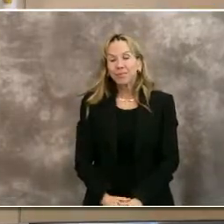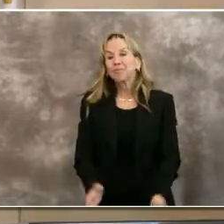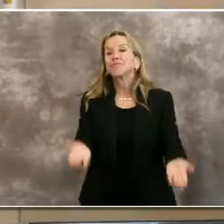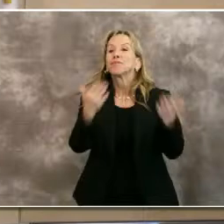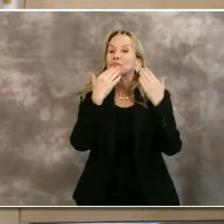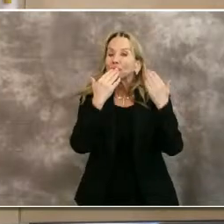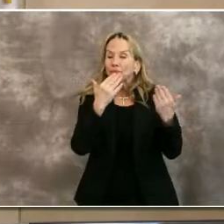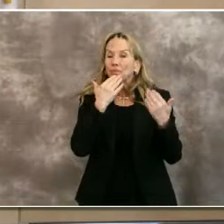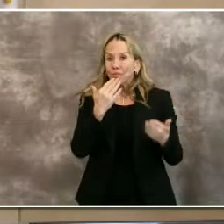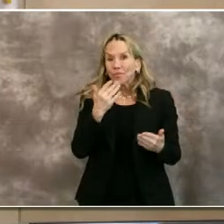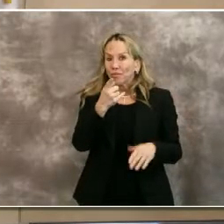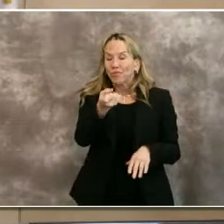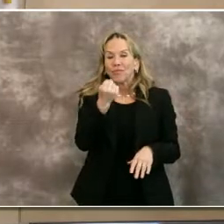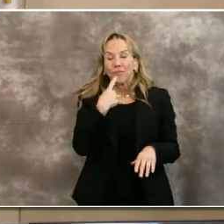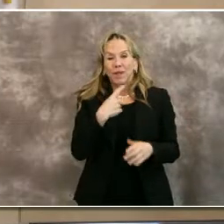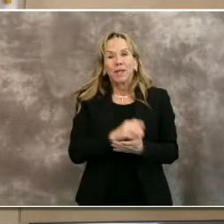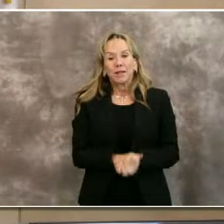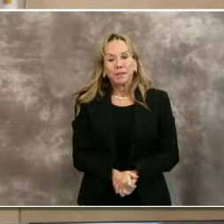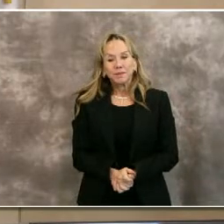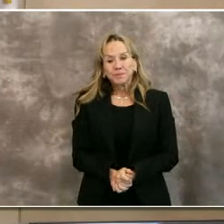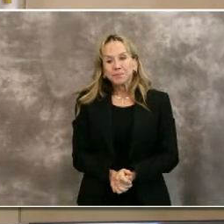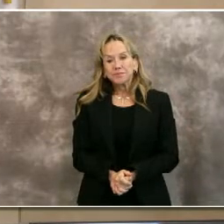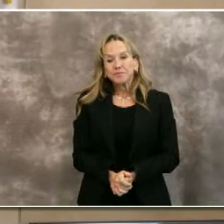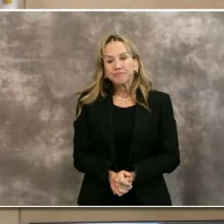Thank you for that question.